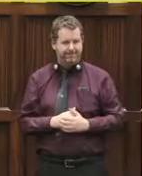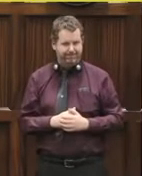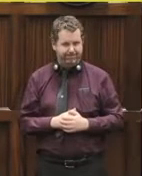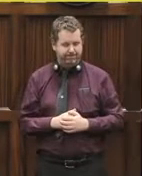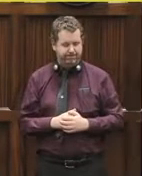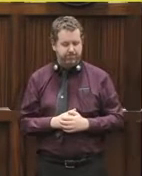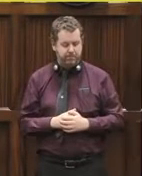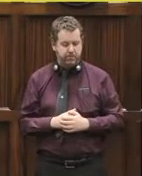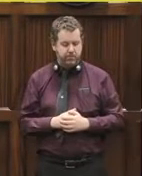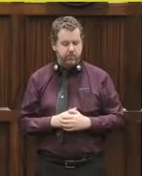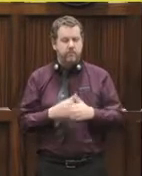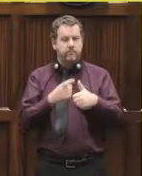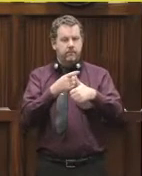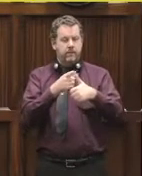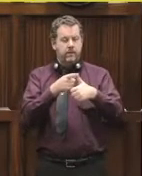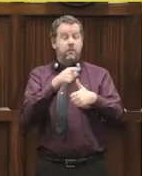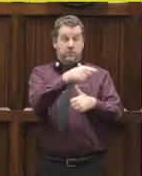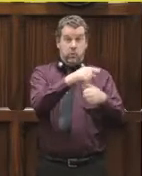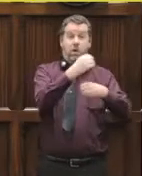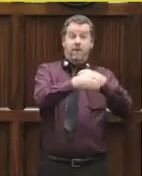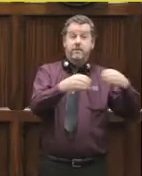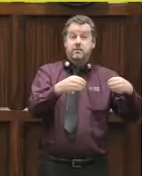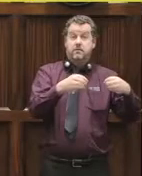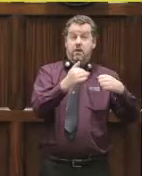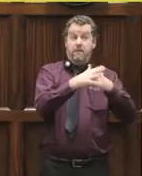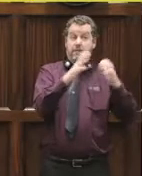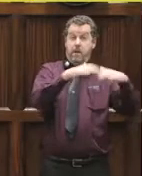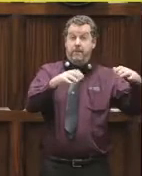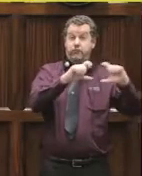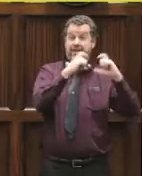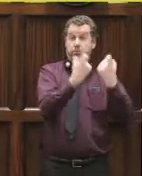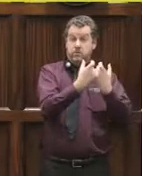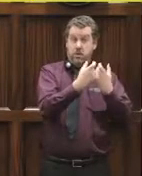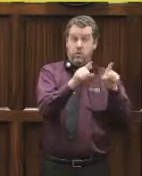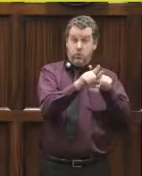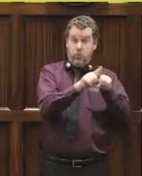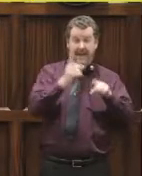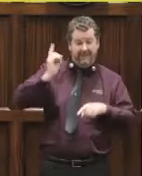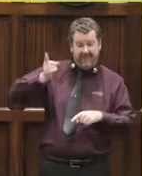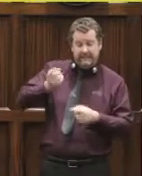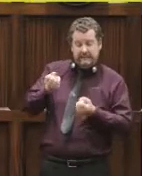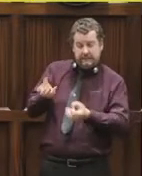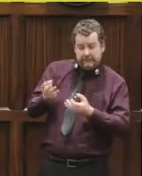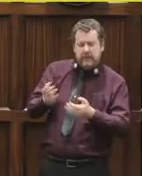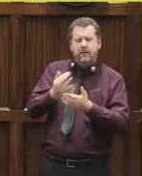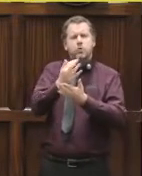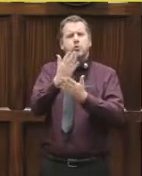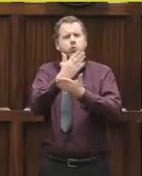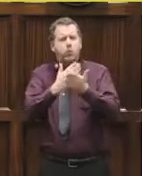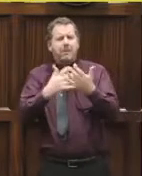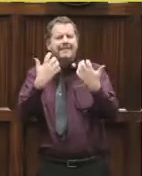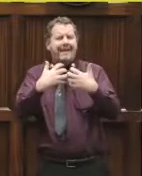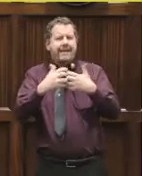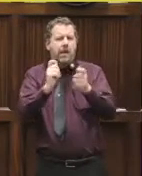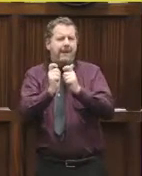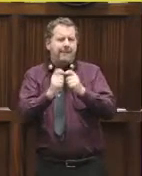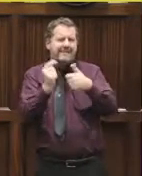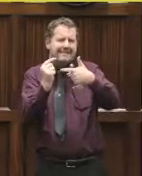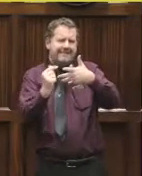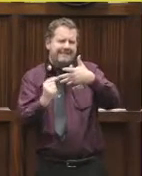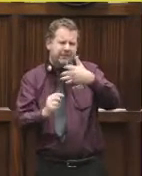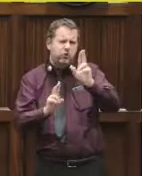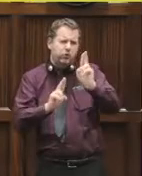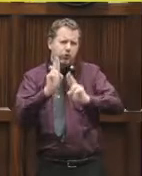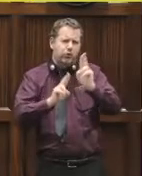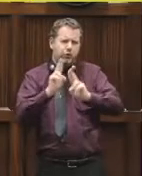addition, the Office of Parliamentary Counsel has advised that a number of technical amendments should be made to the bill as